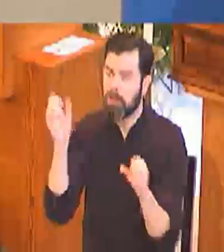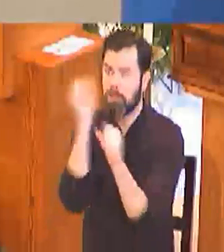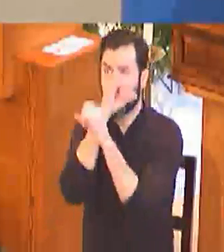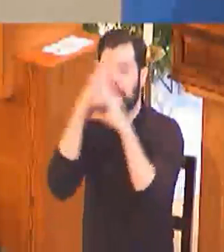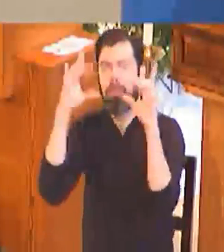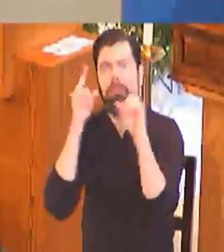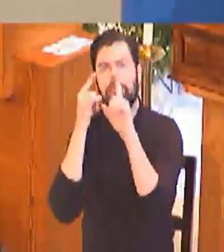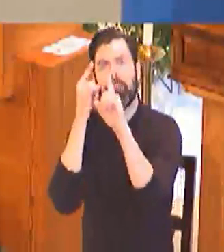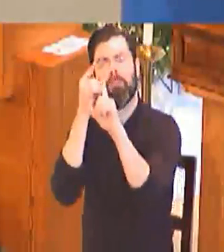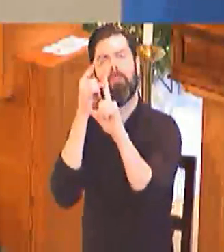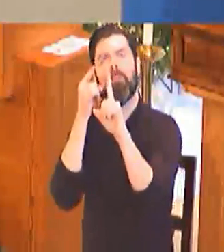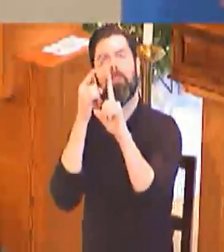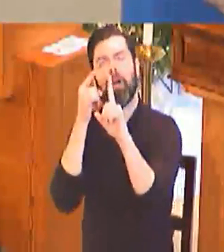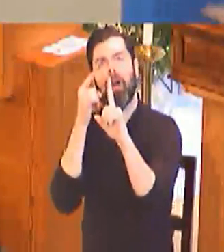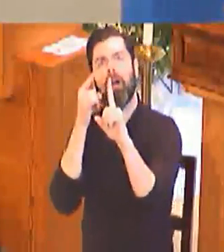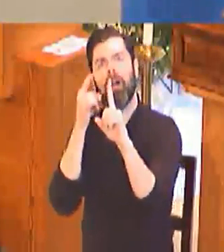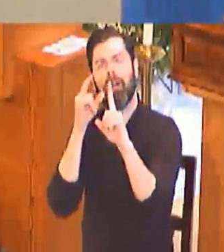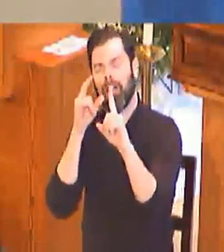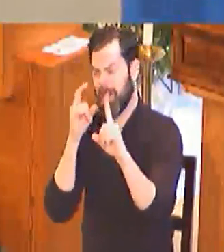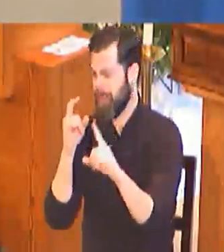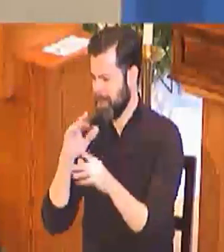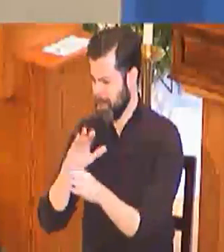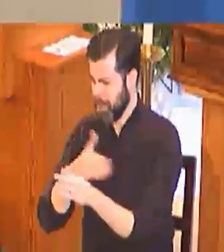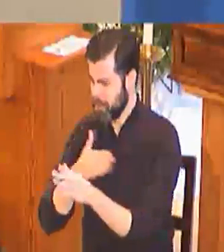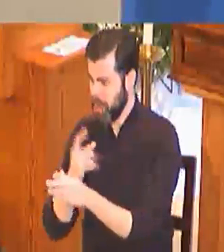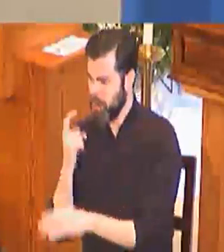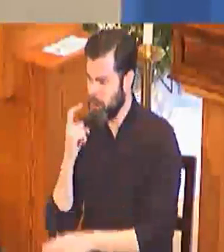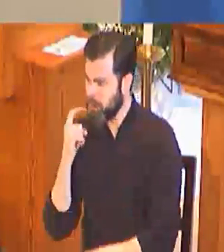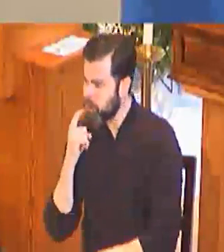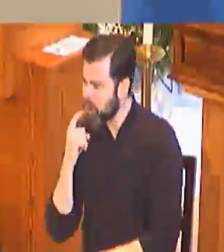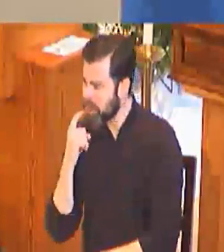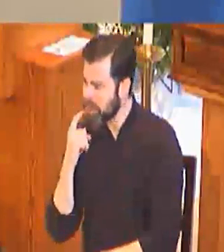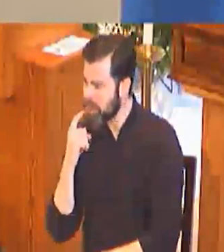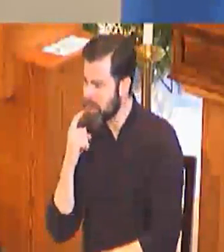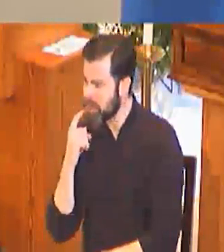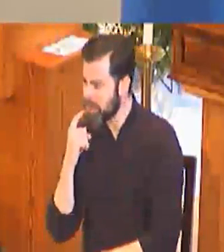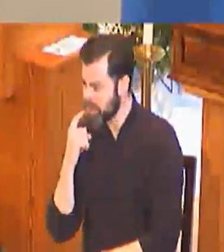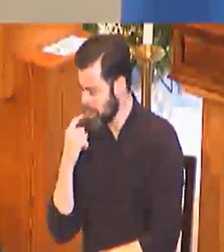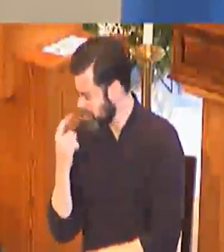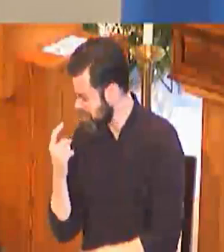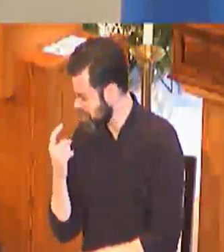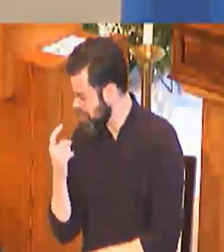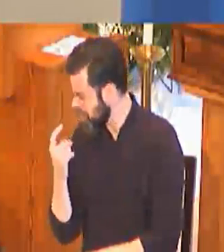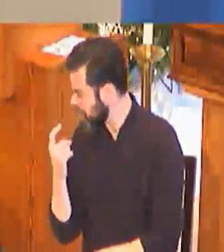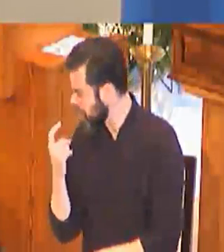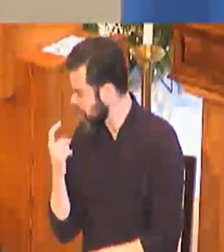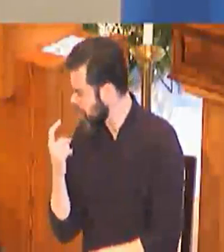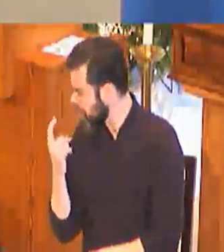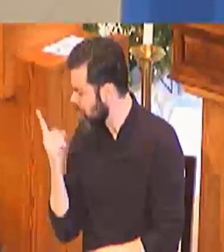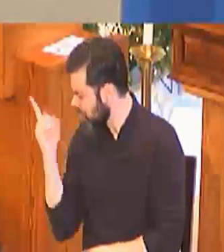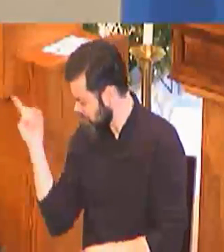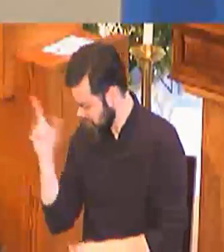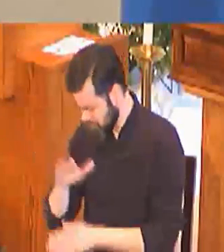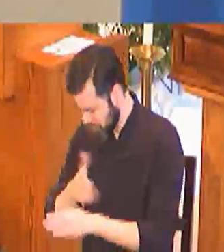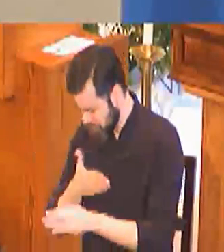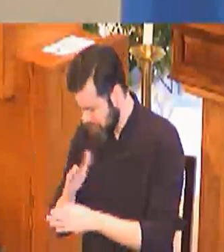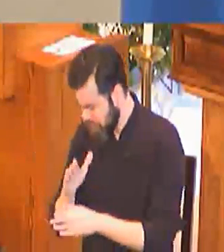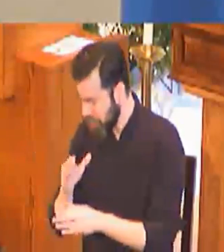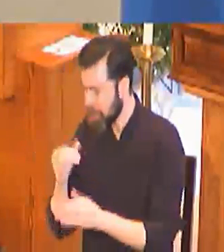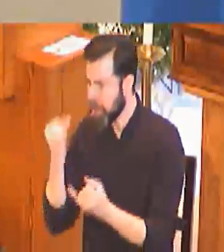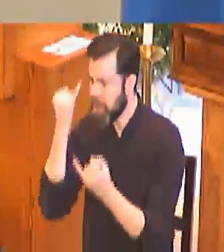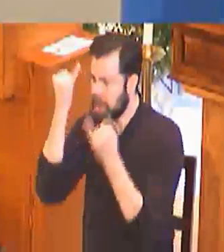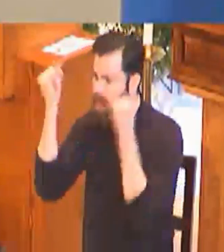cases of John Lennon's song that we just listened to that maybe someday we'll join together and be as one.